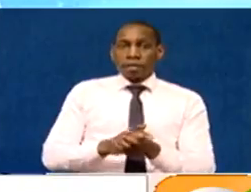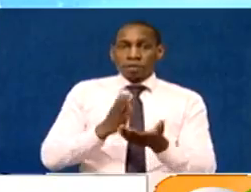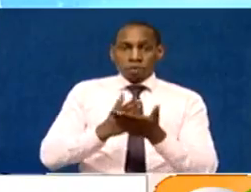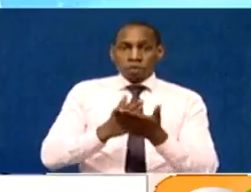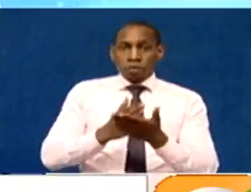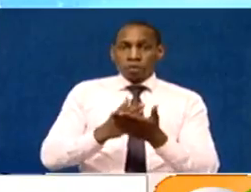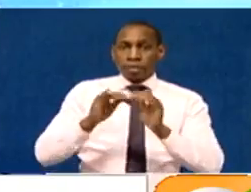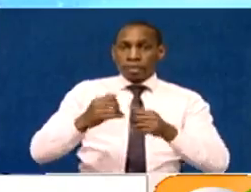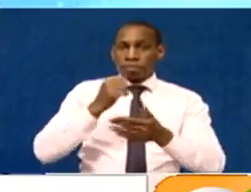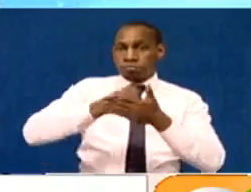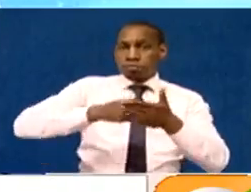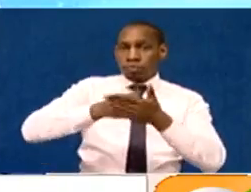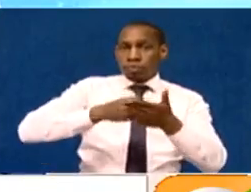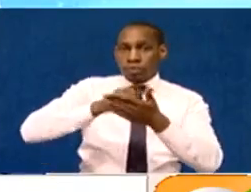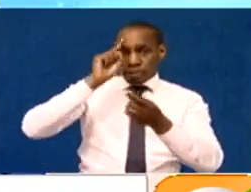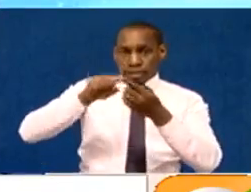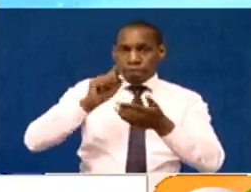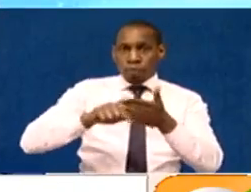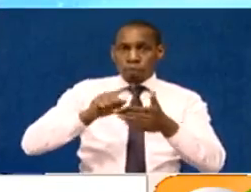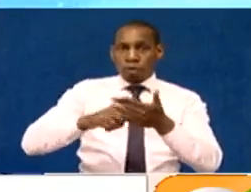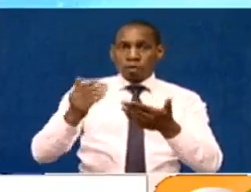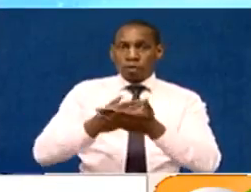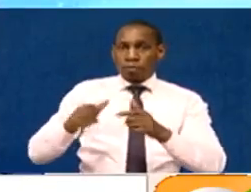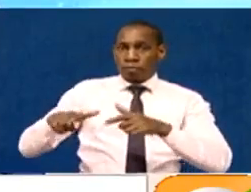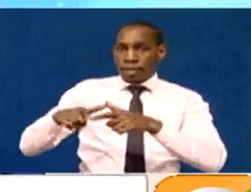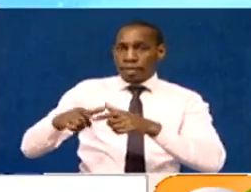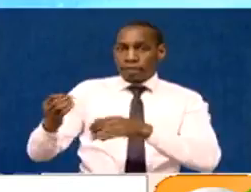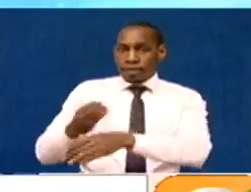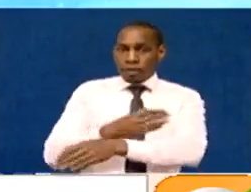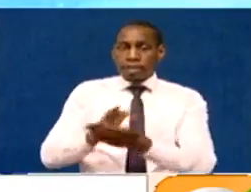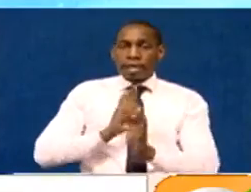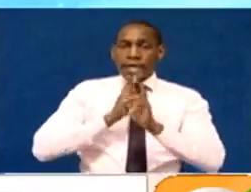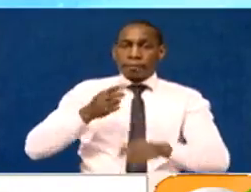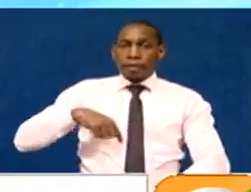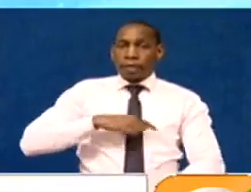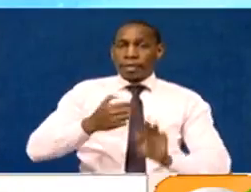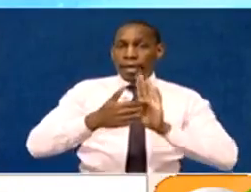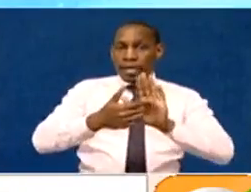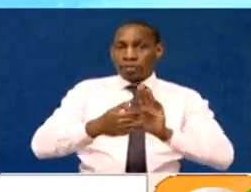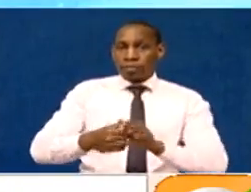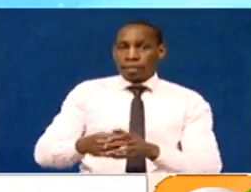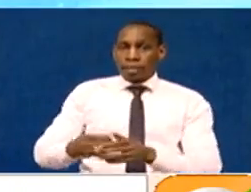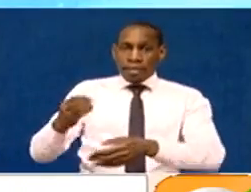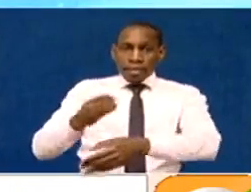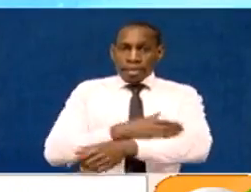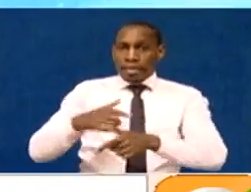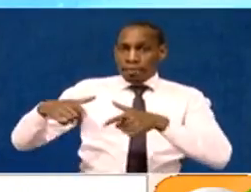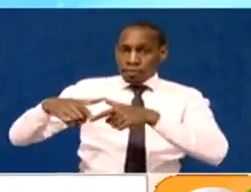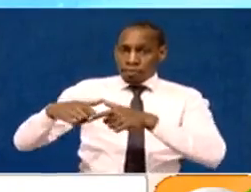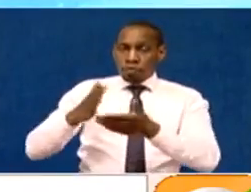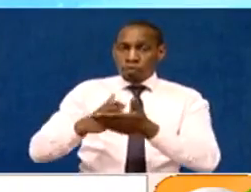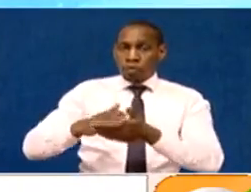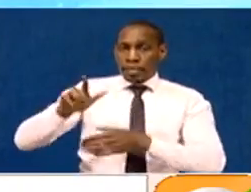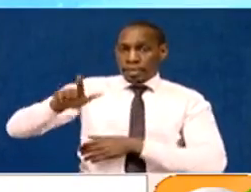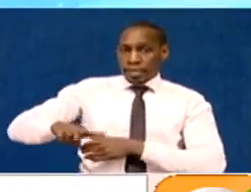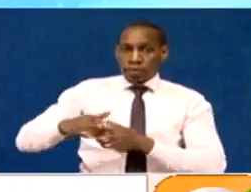seen as new energy in the push to eliminate cervical cancer. And as Raquel Mugai reports, cancer of the cervix, which forms the